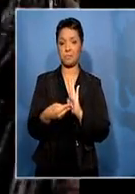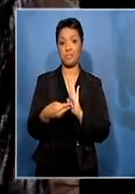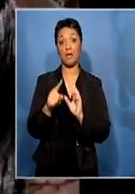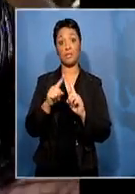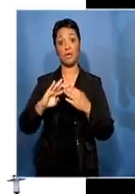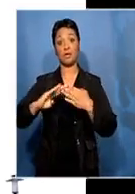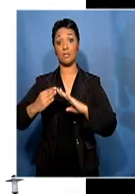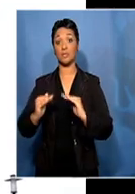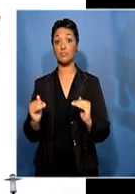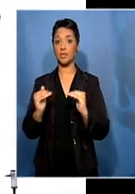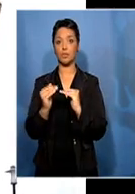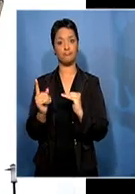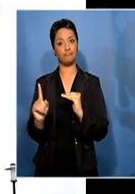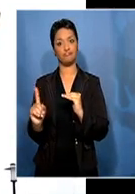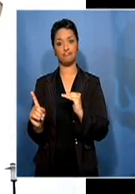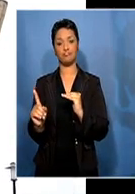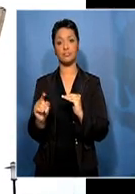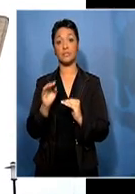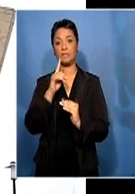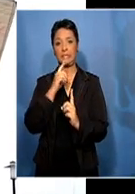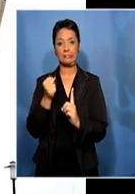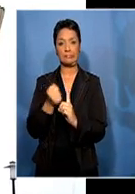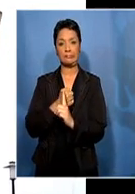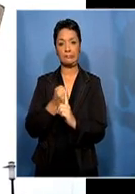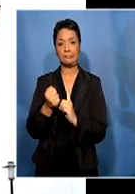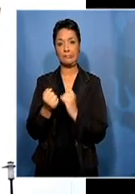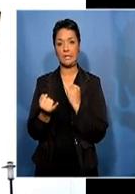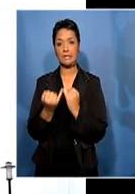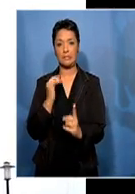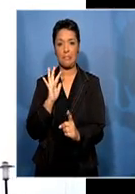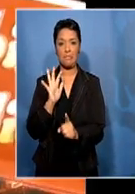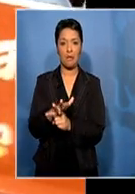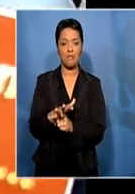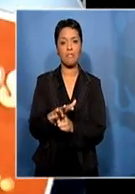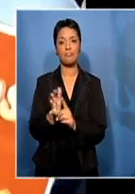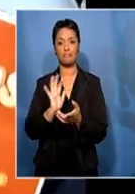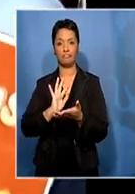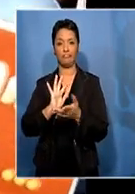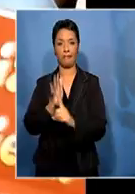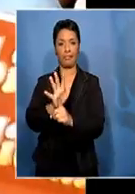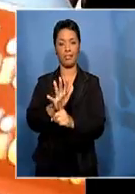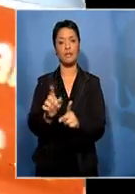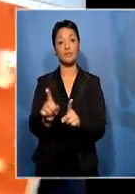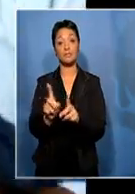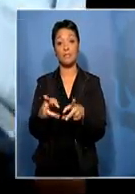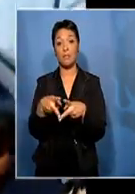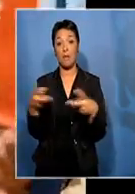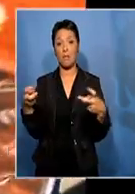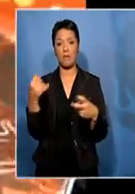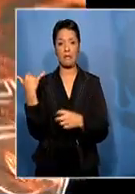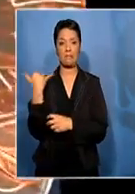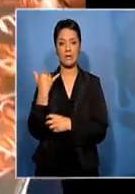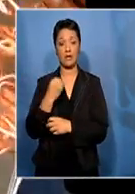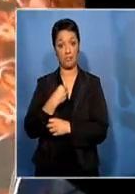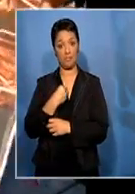within society. Victimization, sexual assault and murder is still prevalent. In commending the